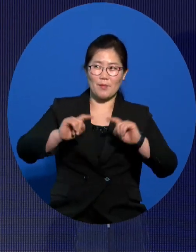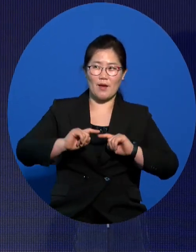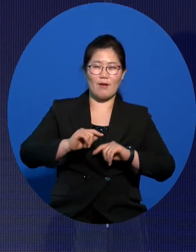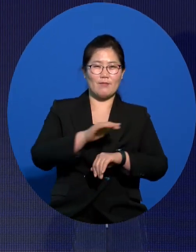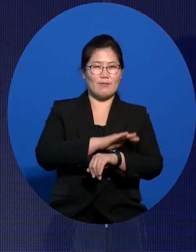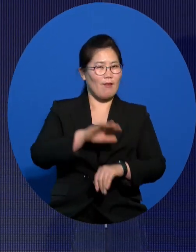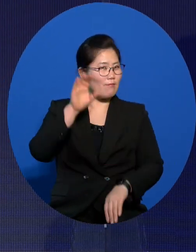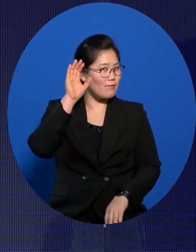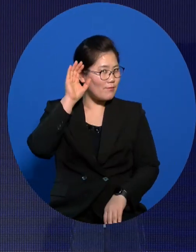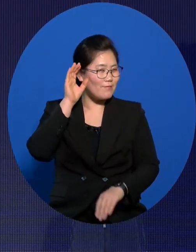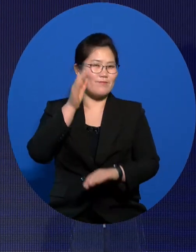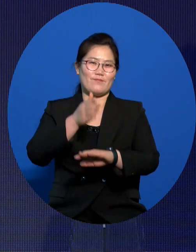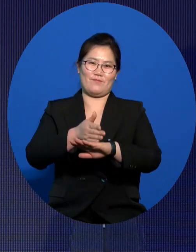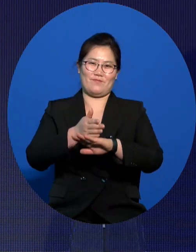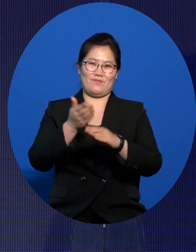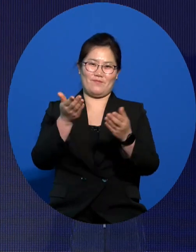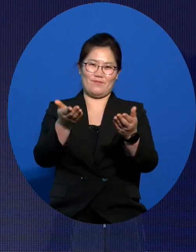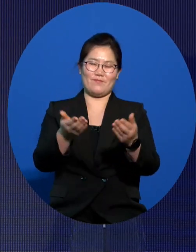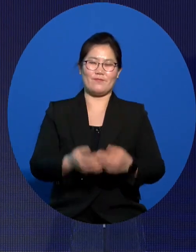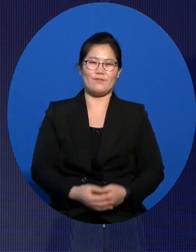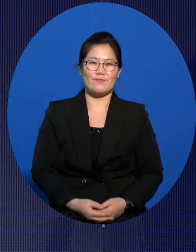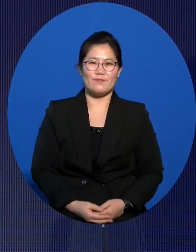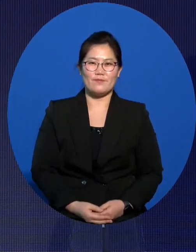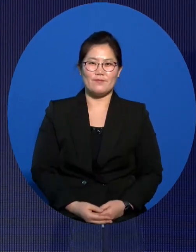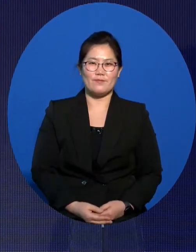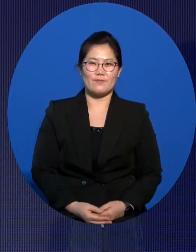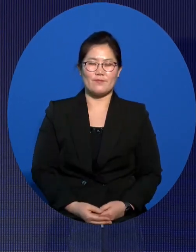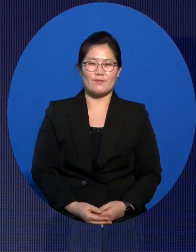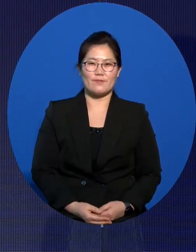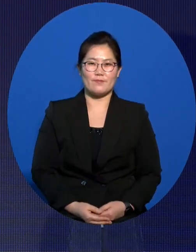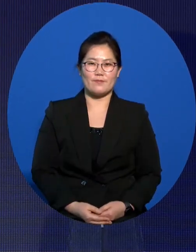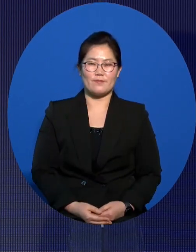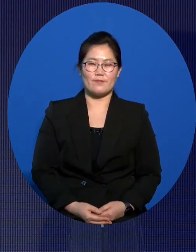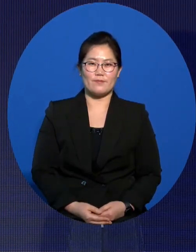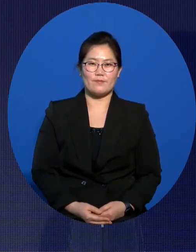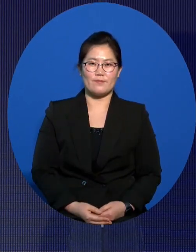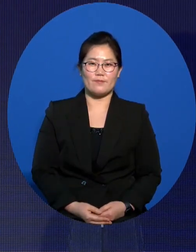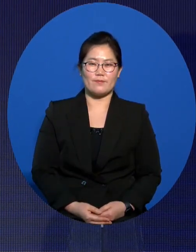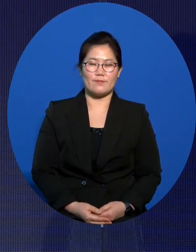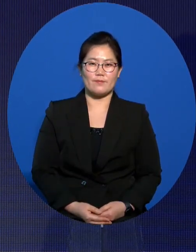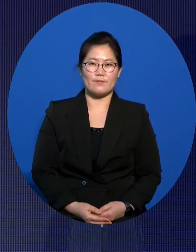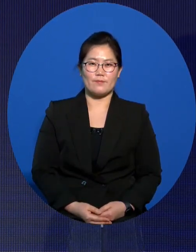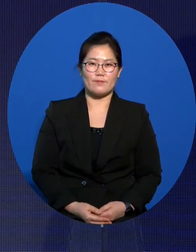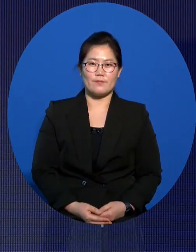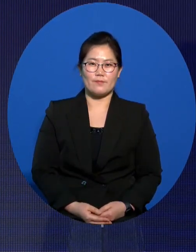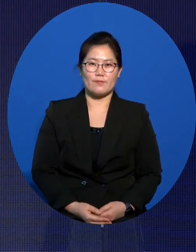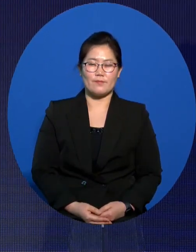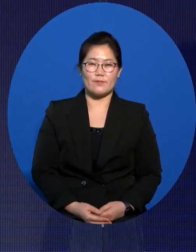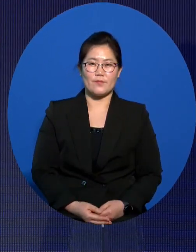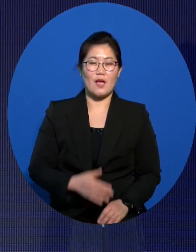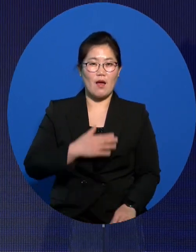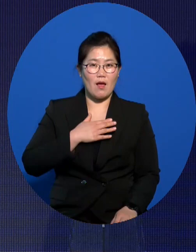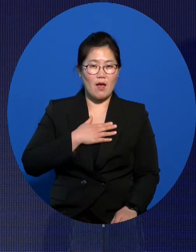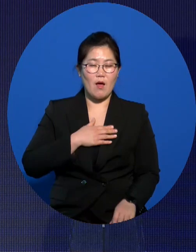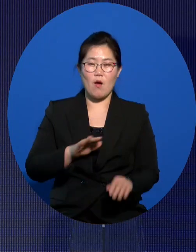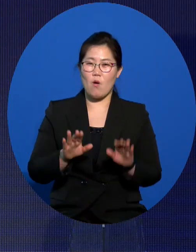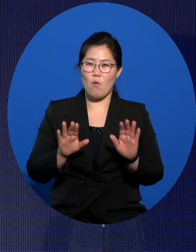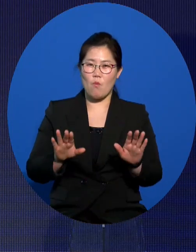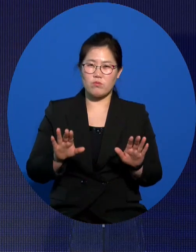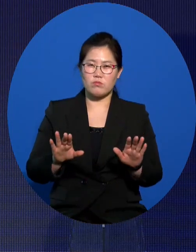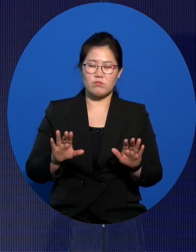and the host, and thank you, the participants, for joining us at this early hour. Thank you for your attention.